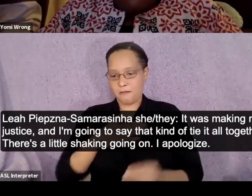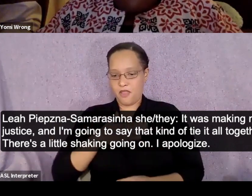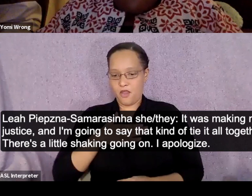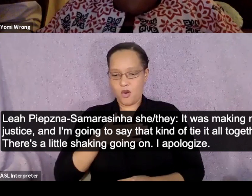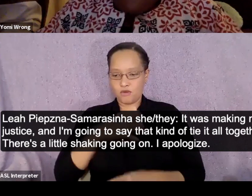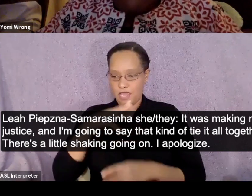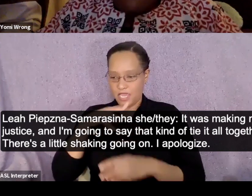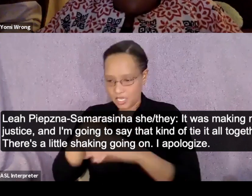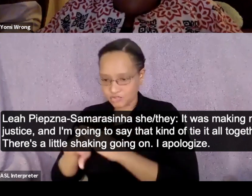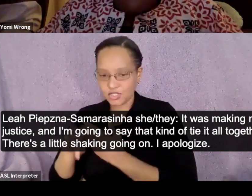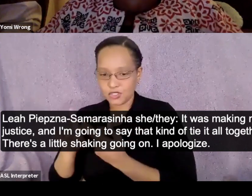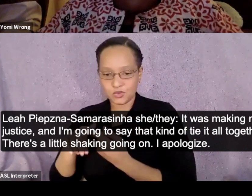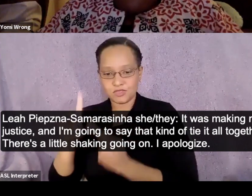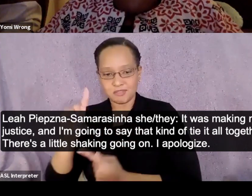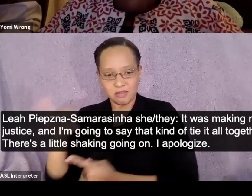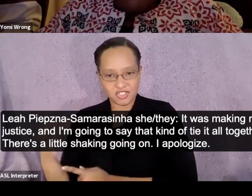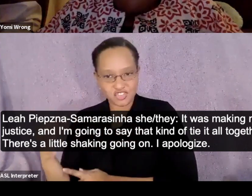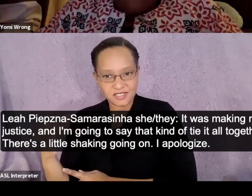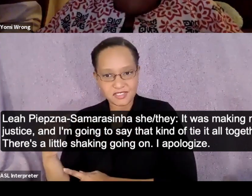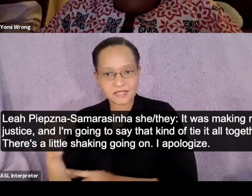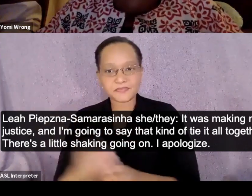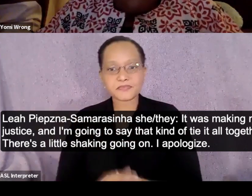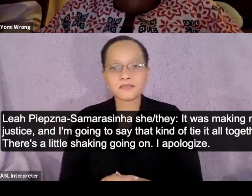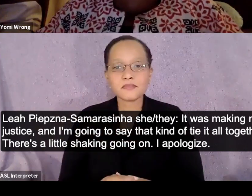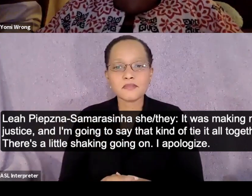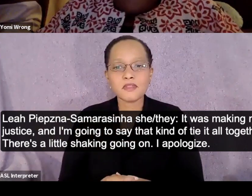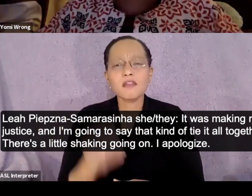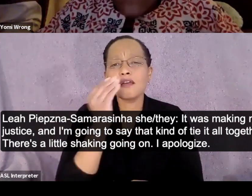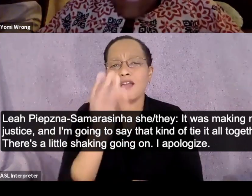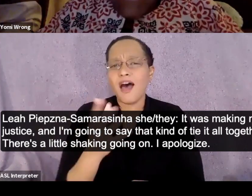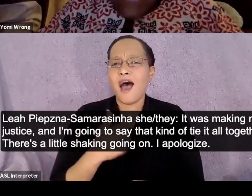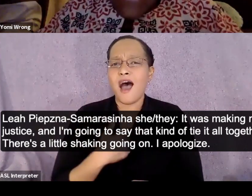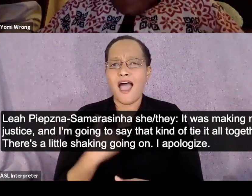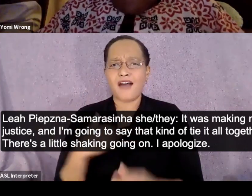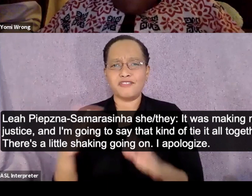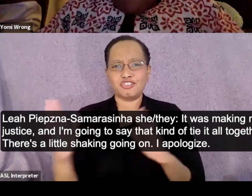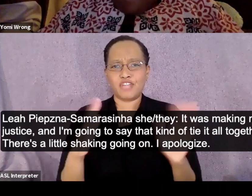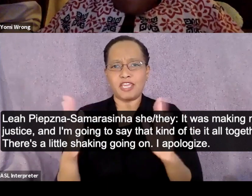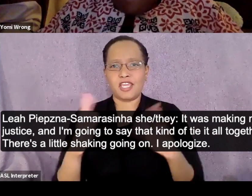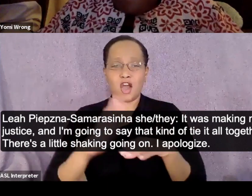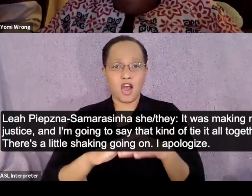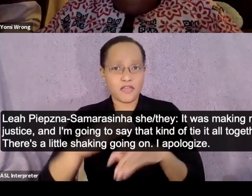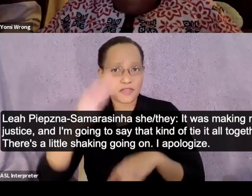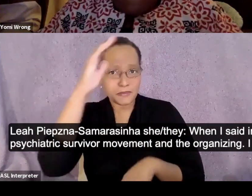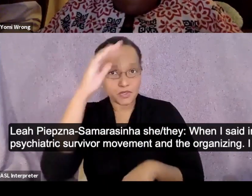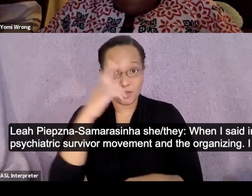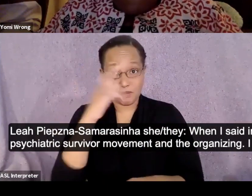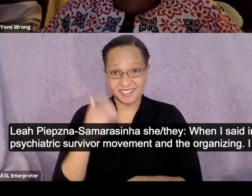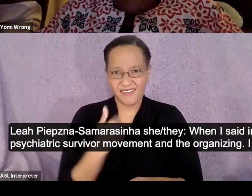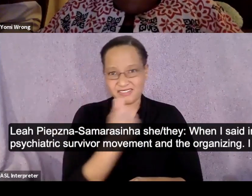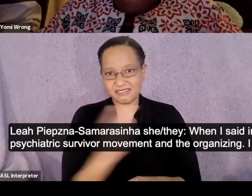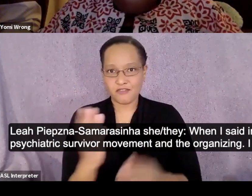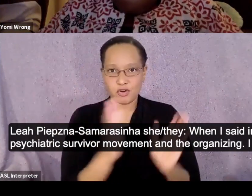together, hopefully. Sorry, I have the computer on 12 books, so there's a little shaking going on. I apologize. When I said